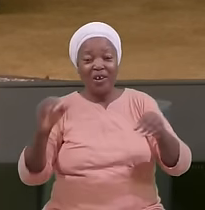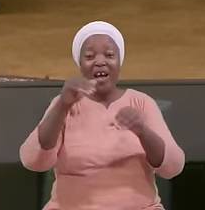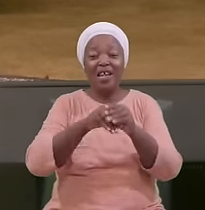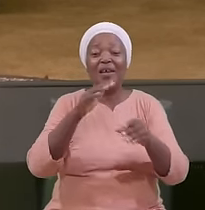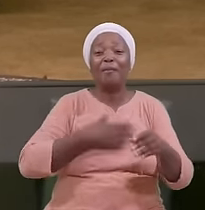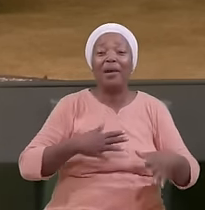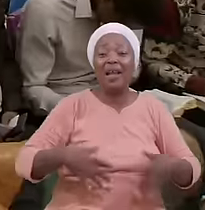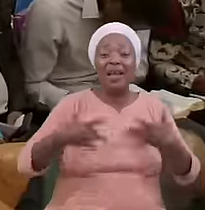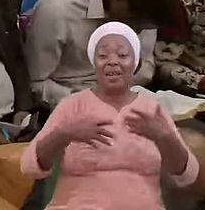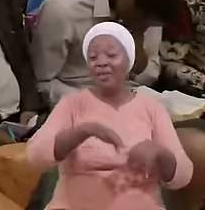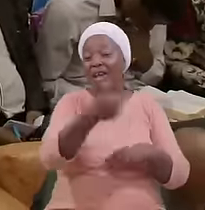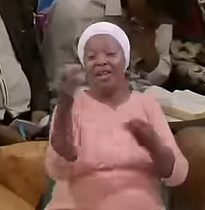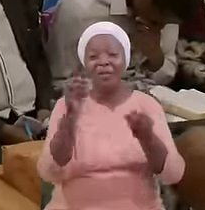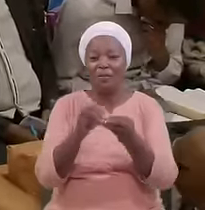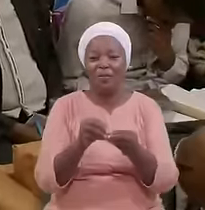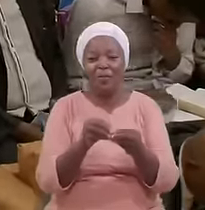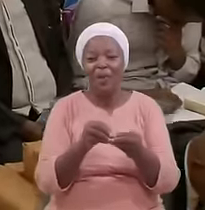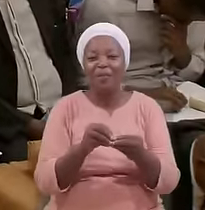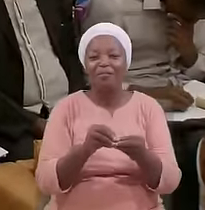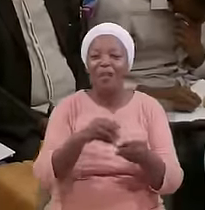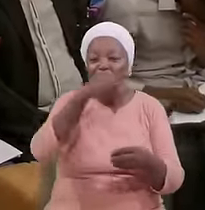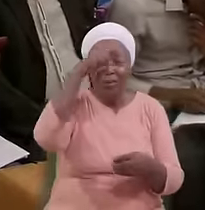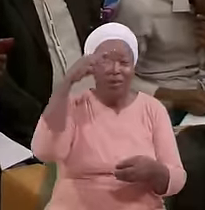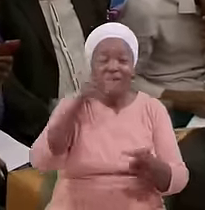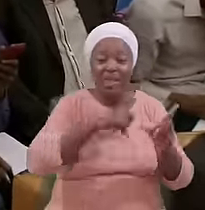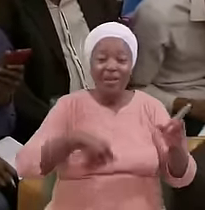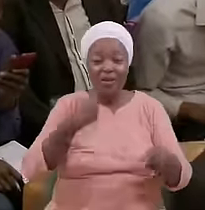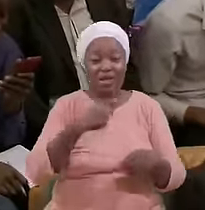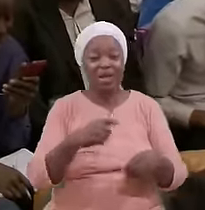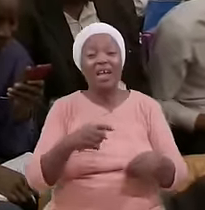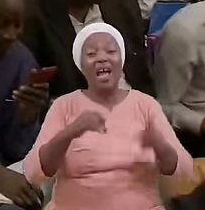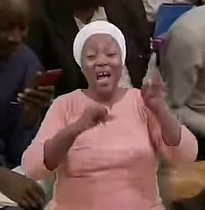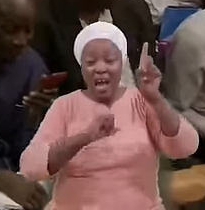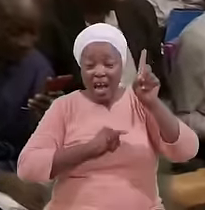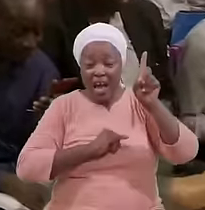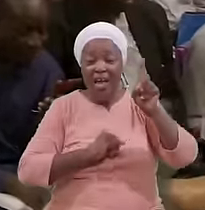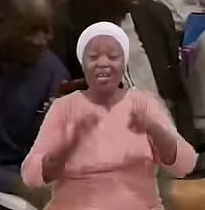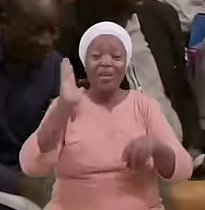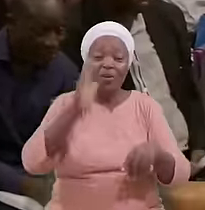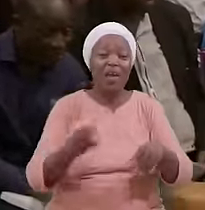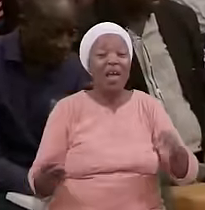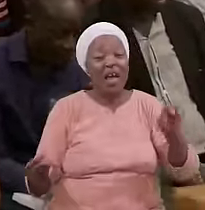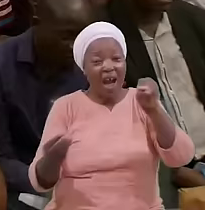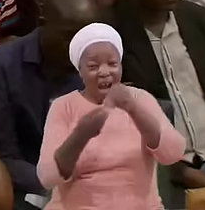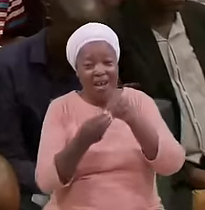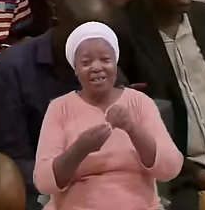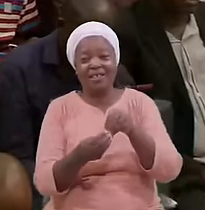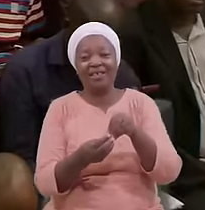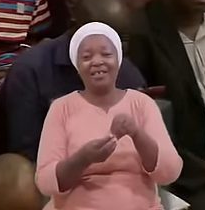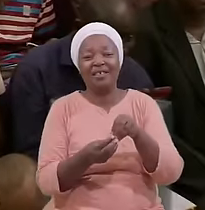my life anymore. The Lord said, I will add to